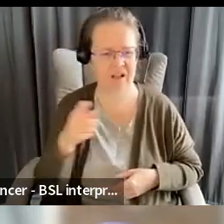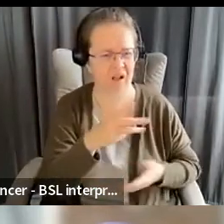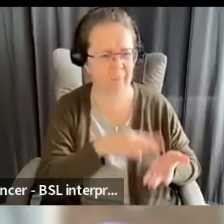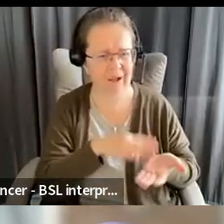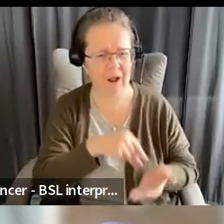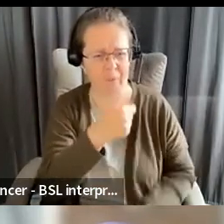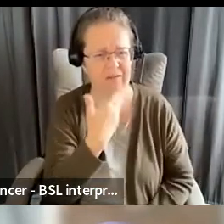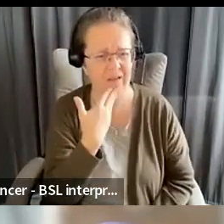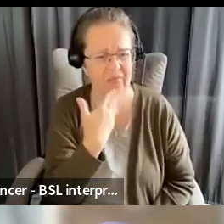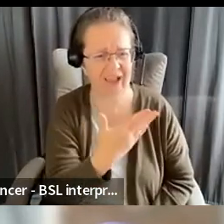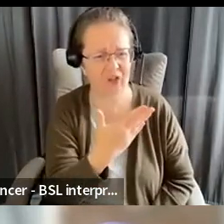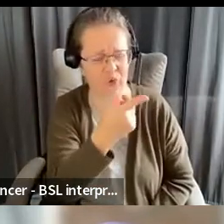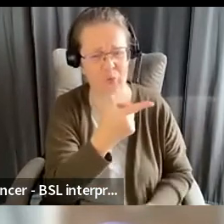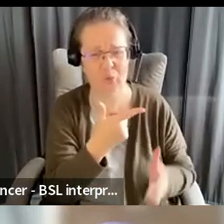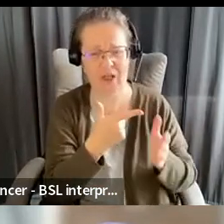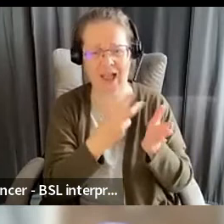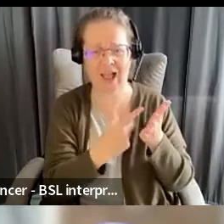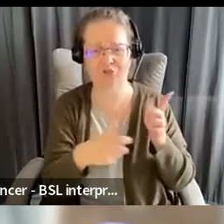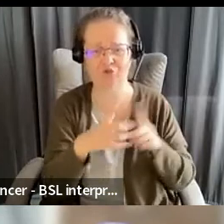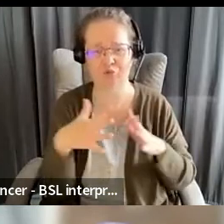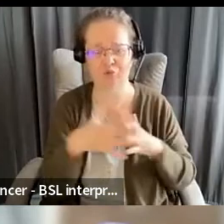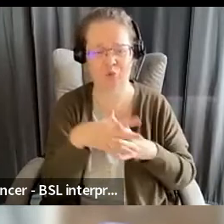And thanks for sharing. And I know it can be difficult to share